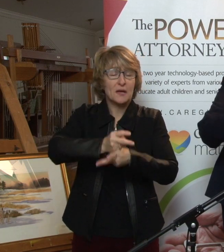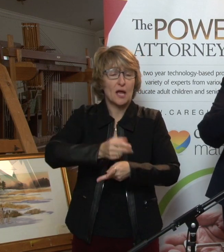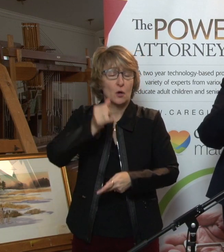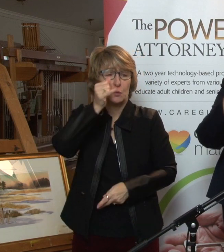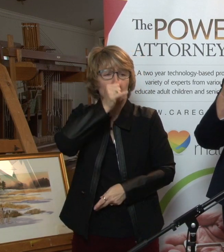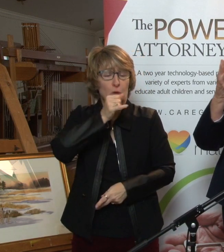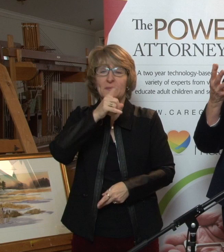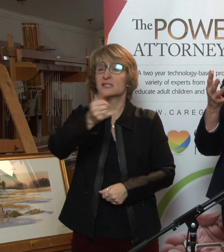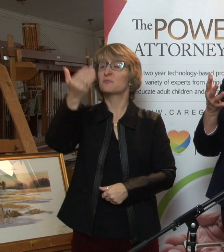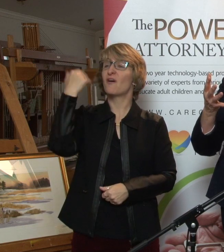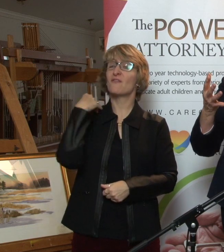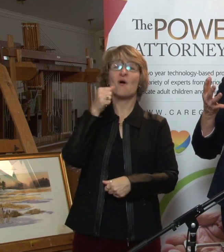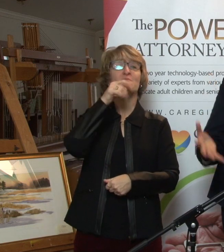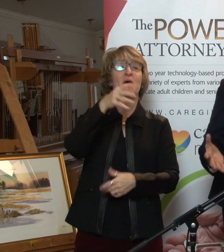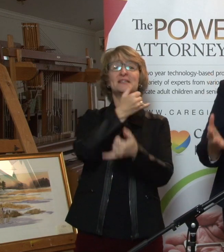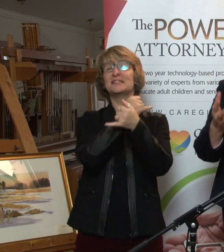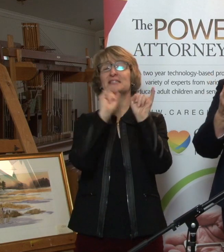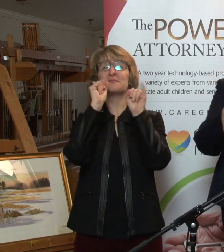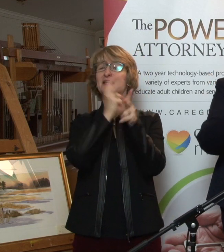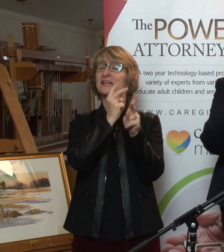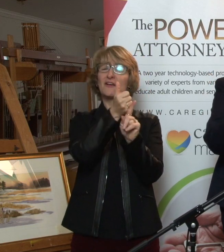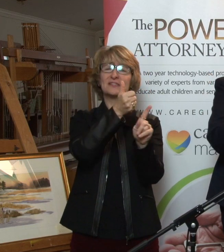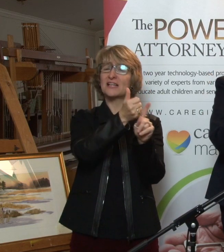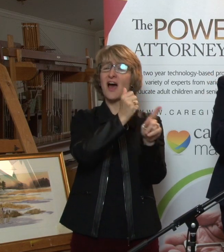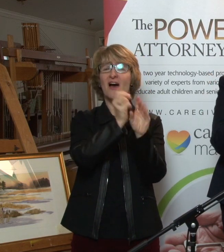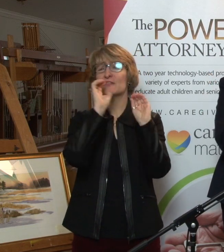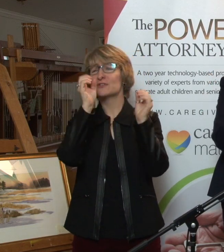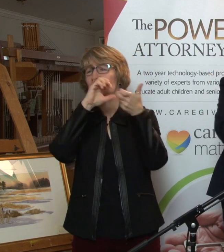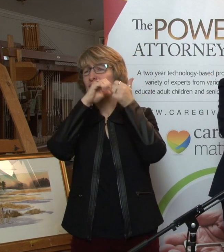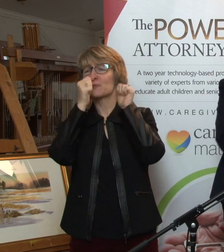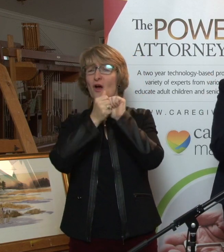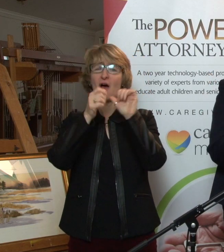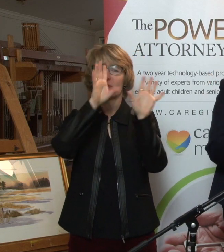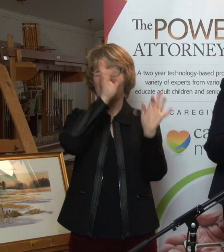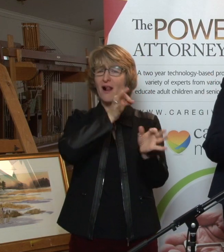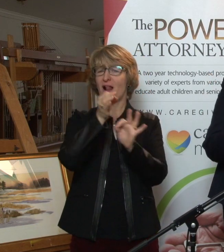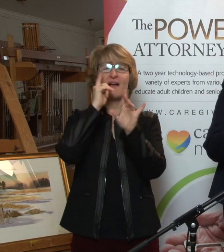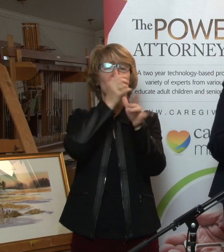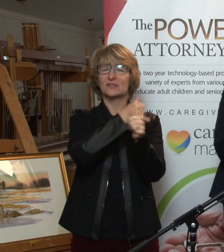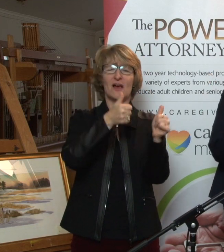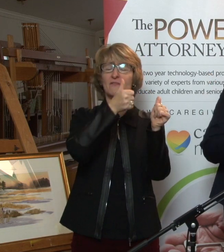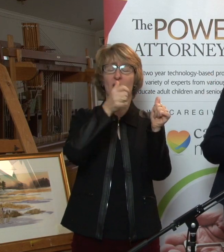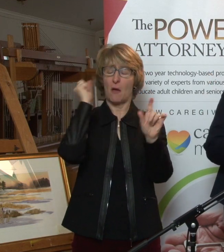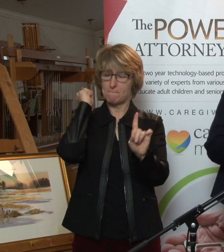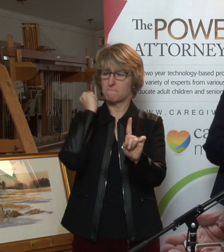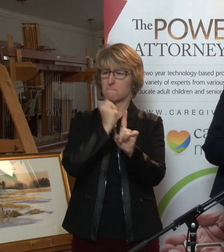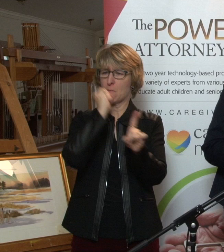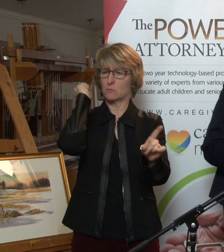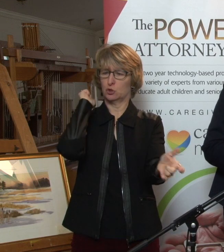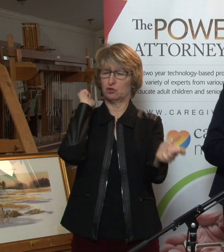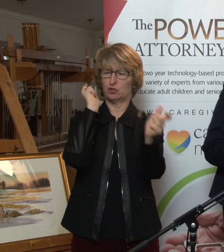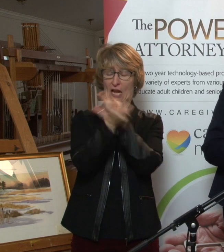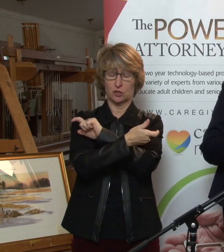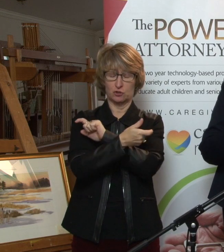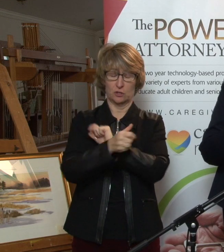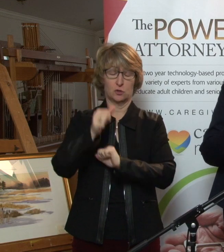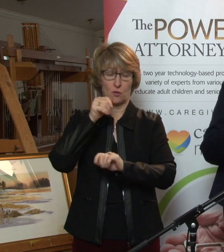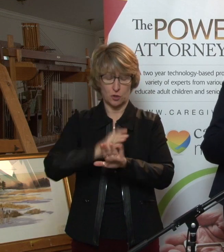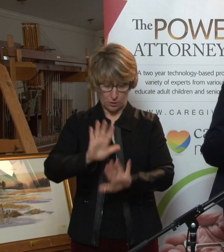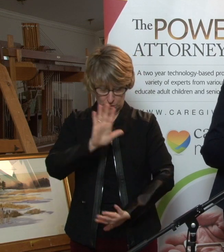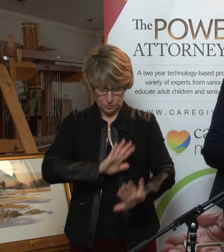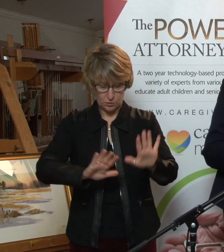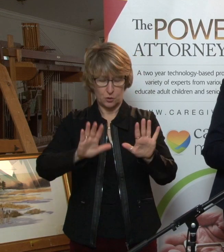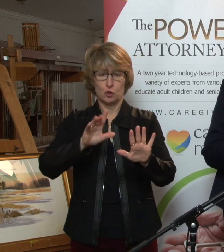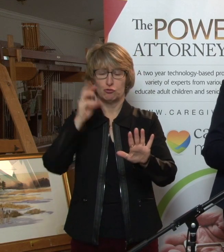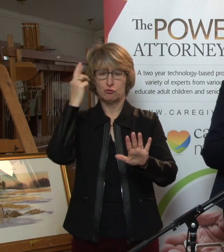was very independent, she could look after herself, she was making those decisions, and then bang. So if she looked,